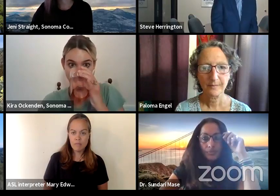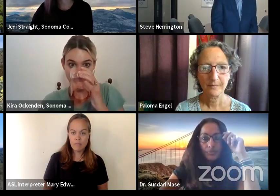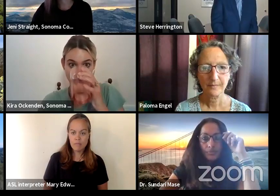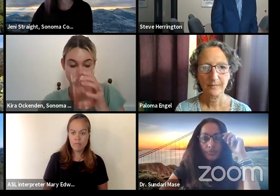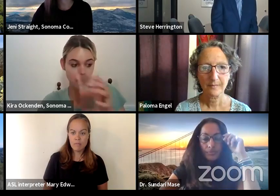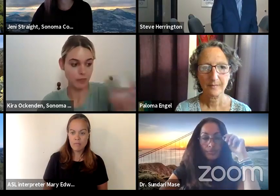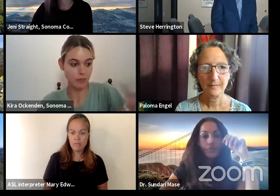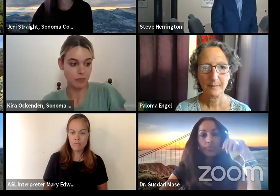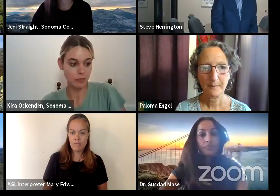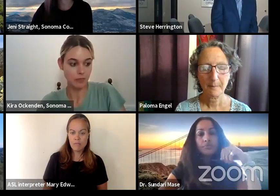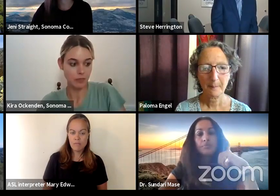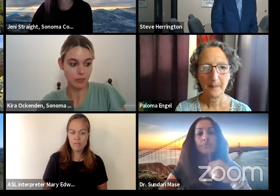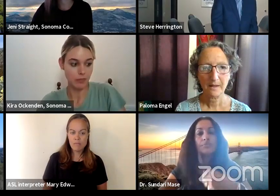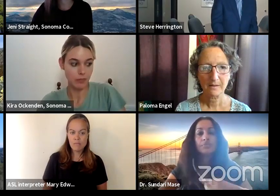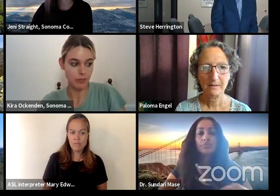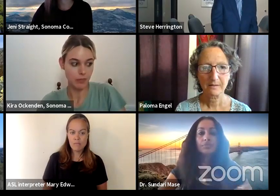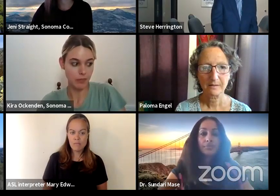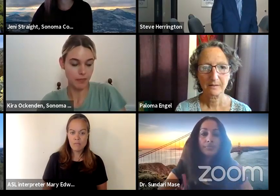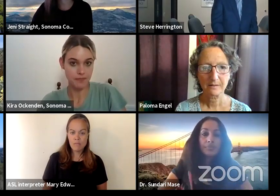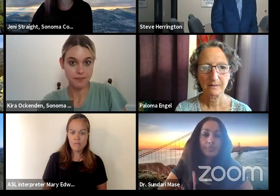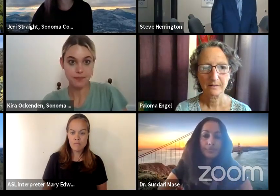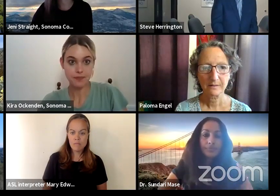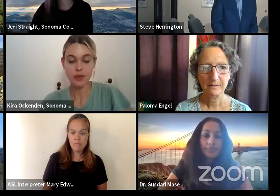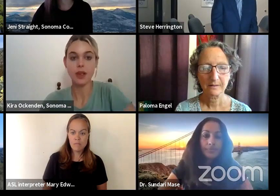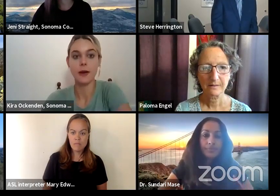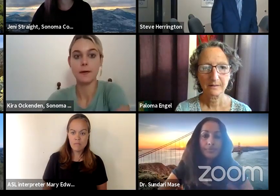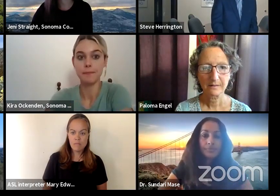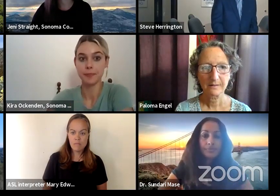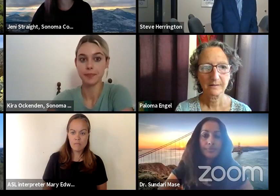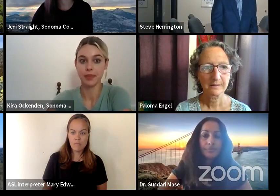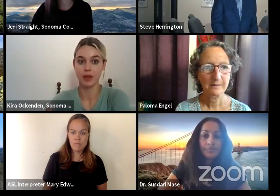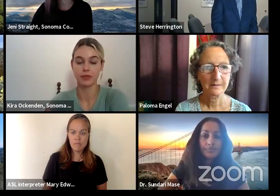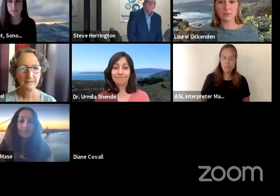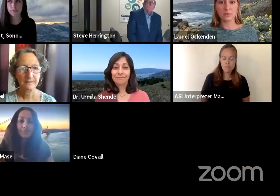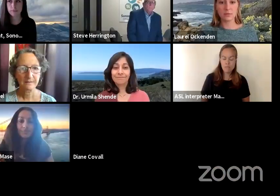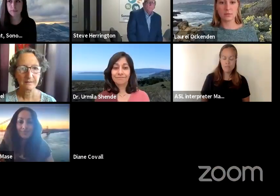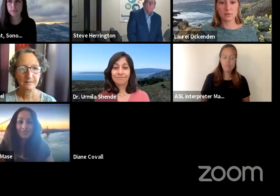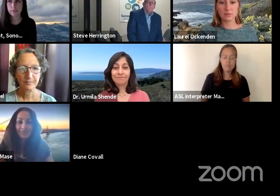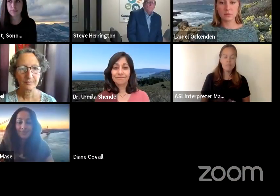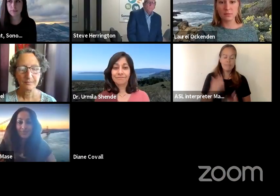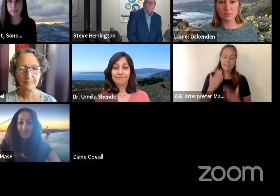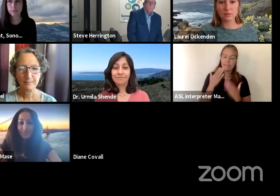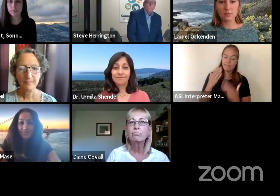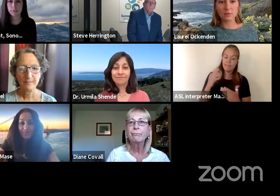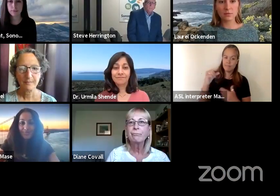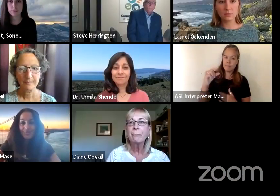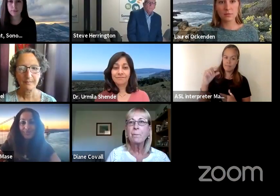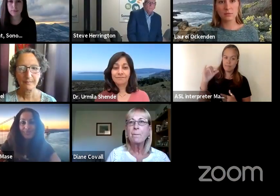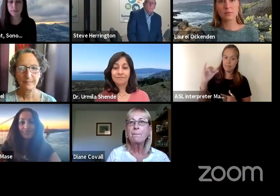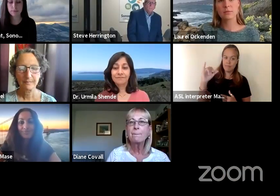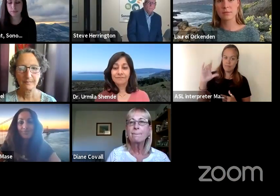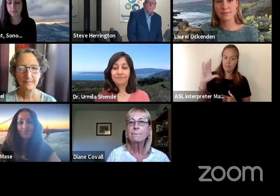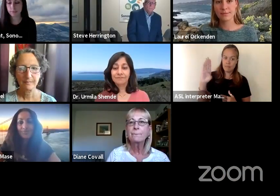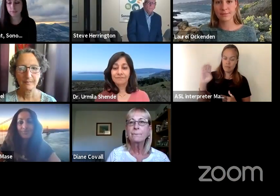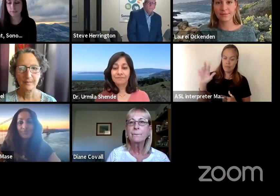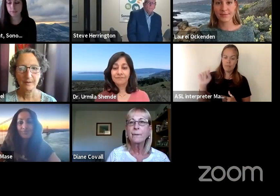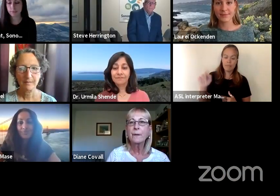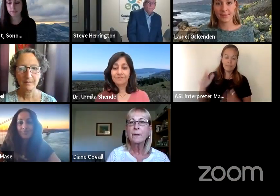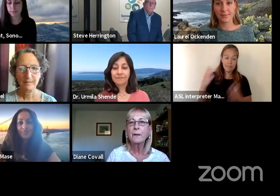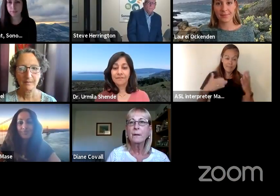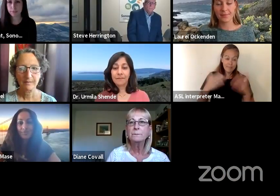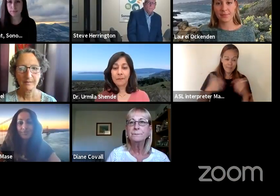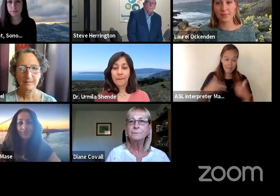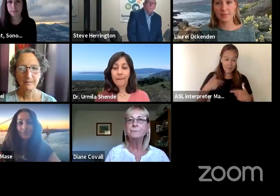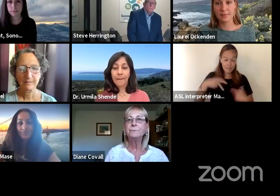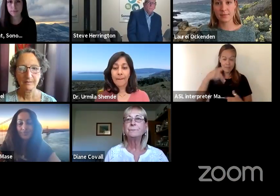y ahora regresamos para atrás con paul gallickson all right thank you gilbert welcome everybody i'm paul